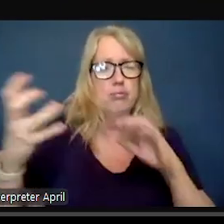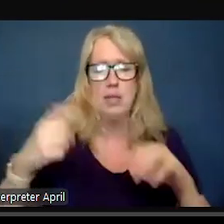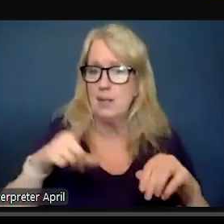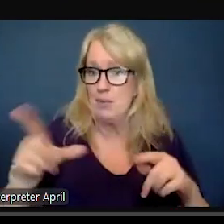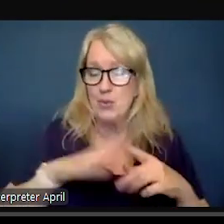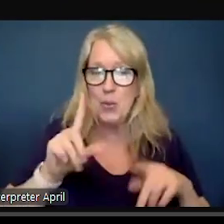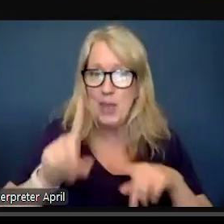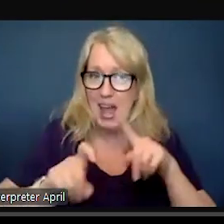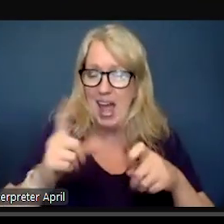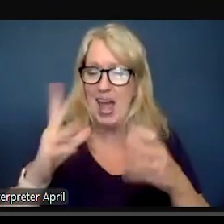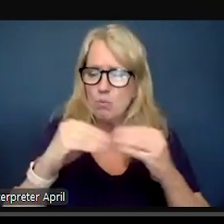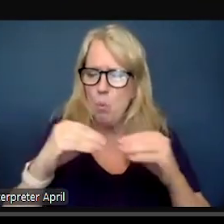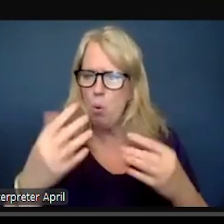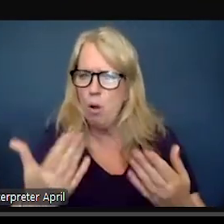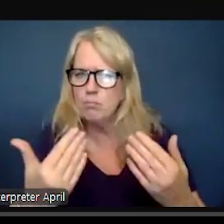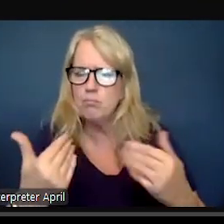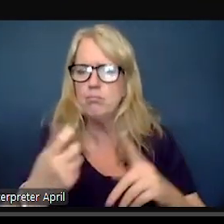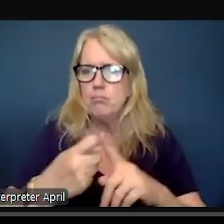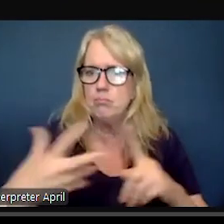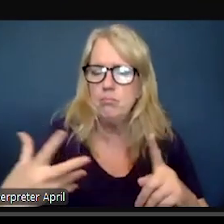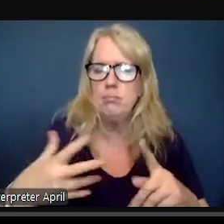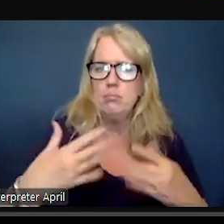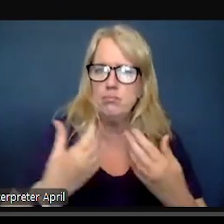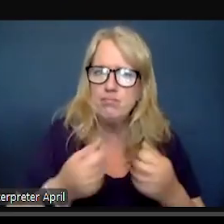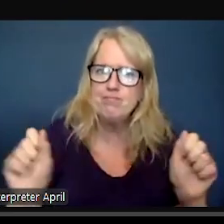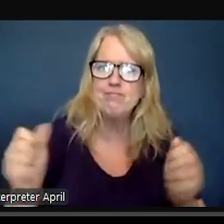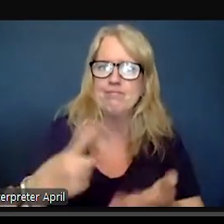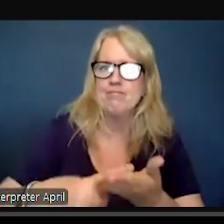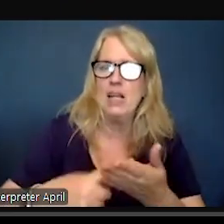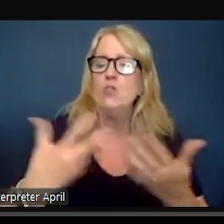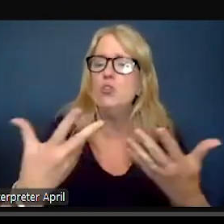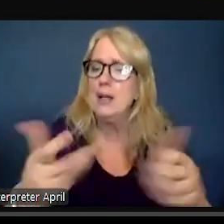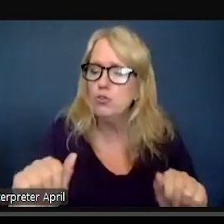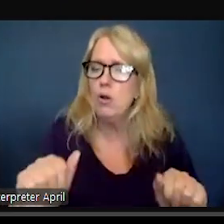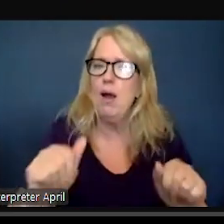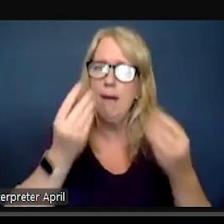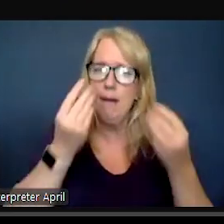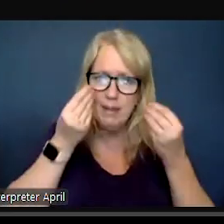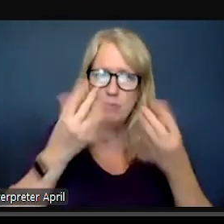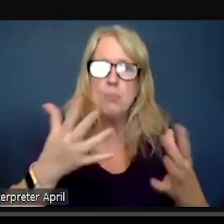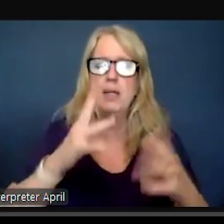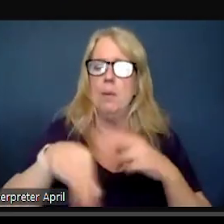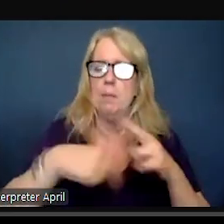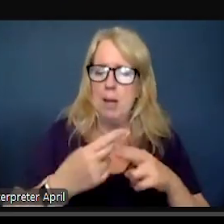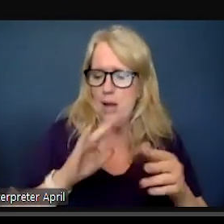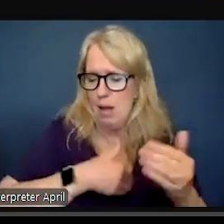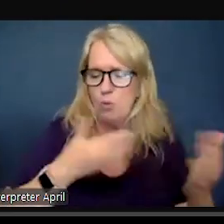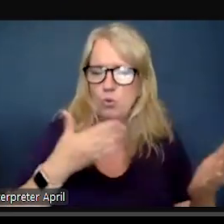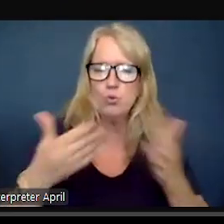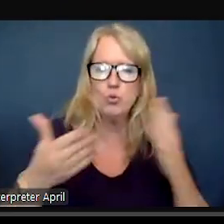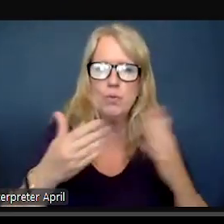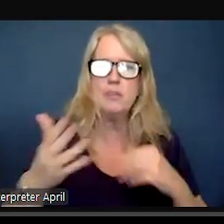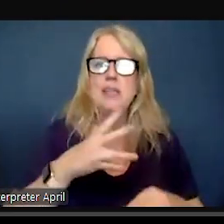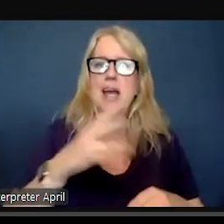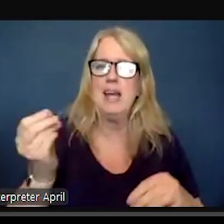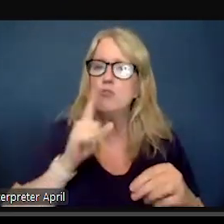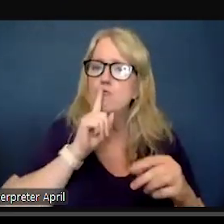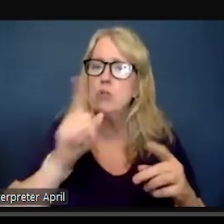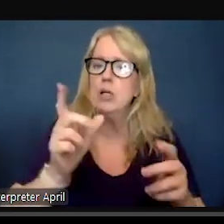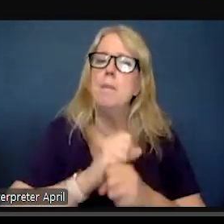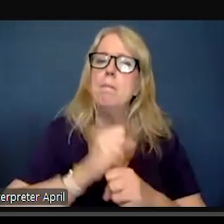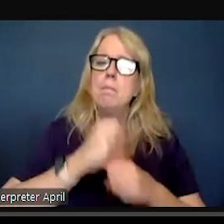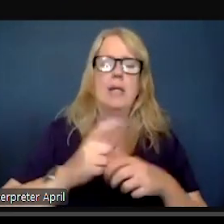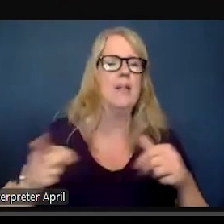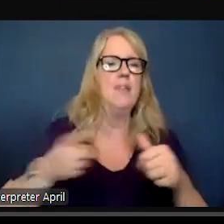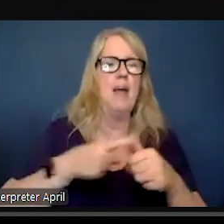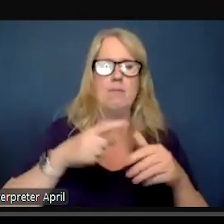to like talk about it more. So I try to come to the table with information about our services and really sort of making that